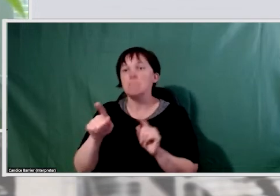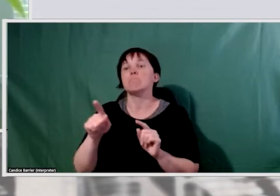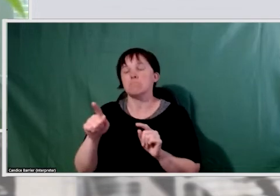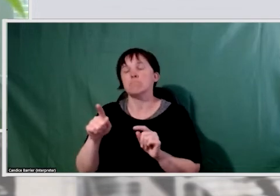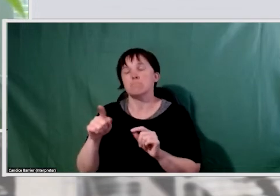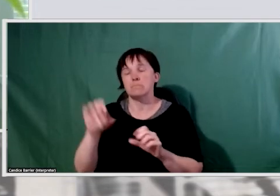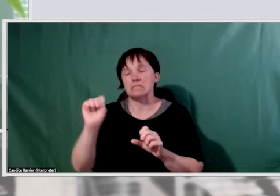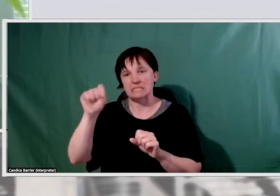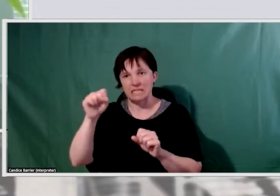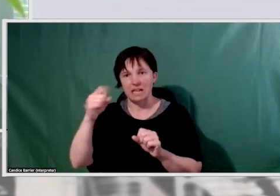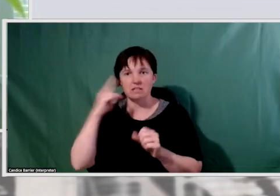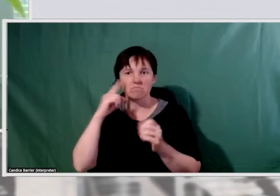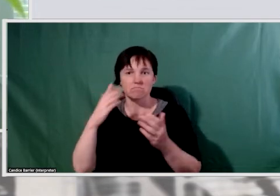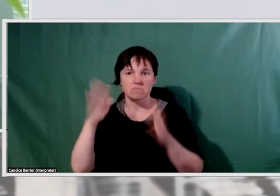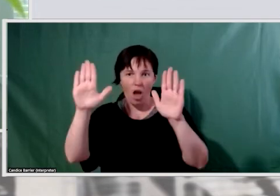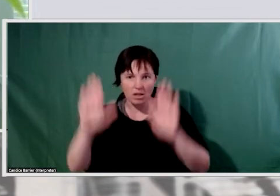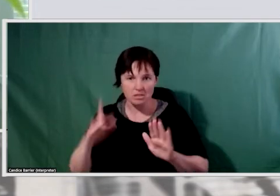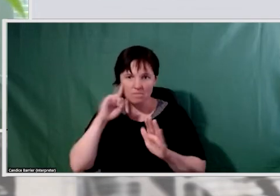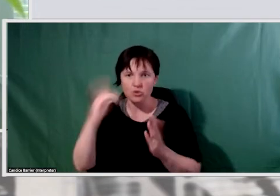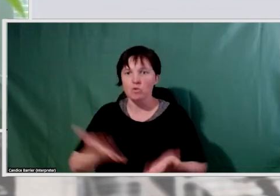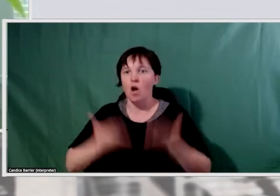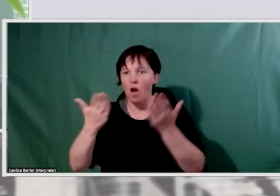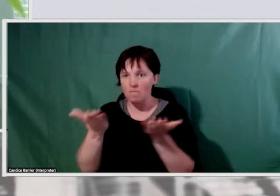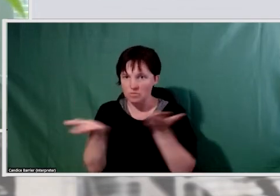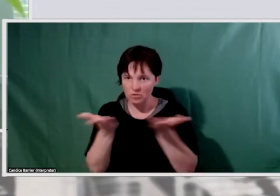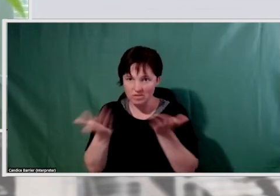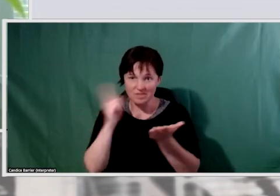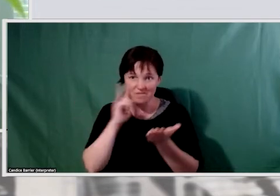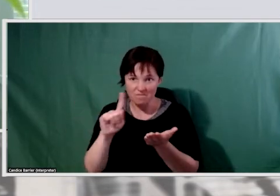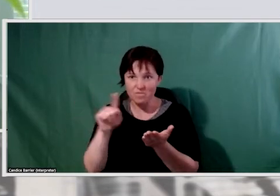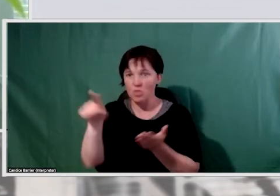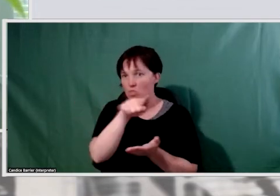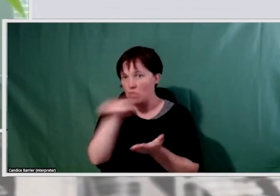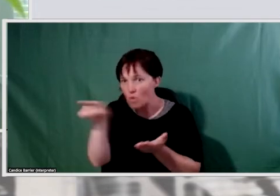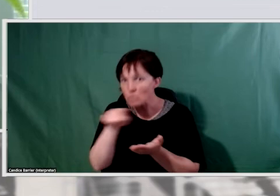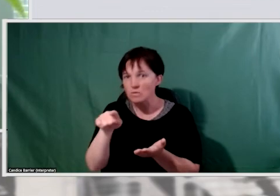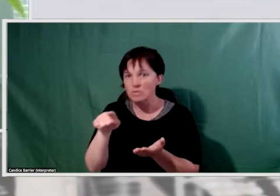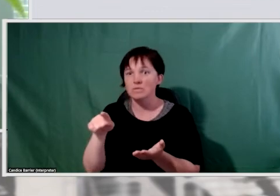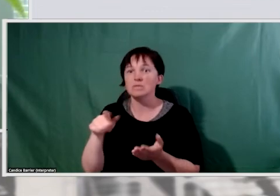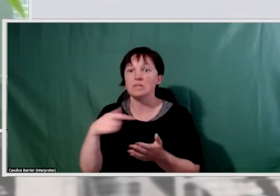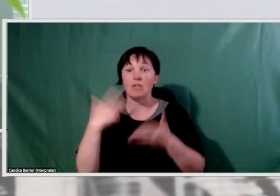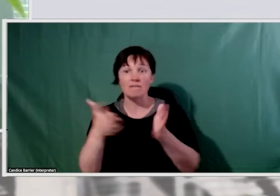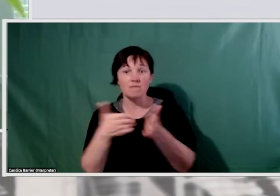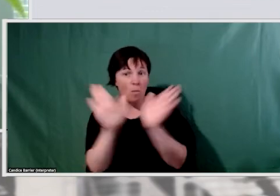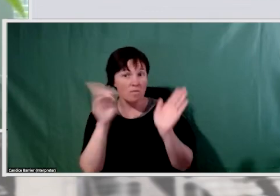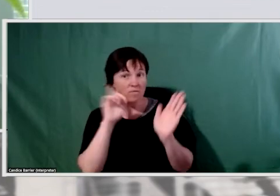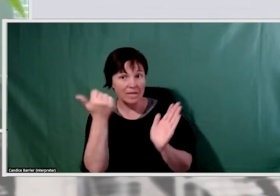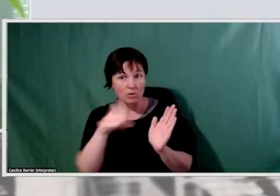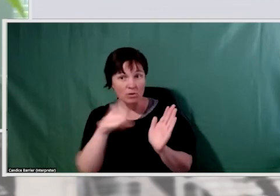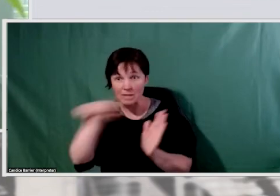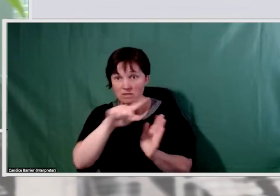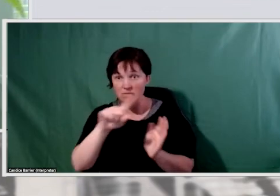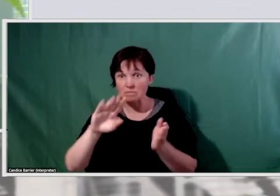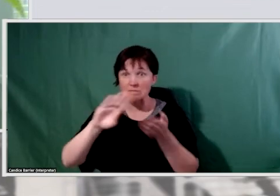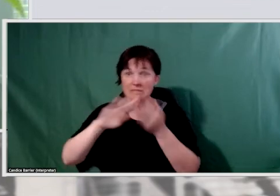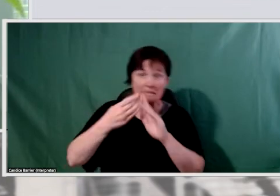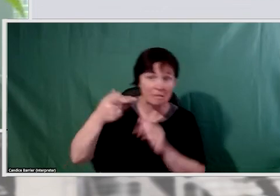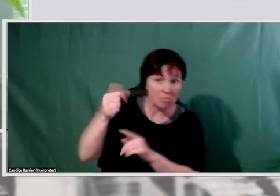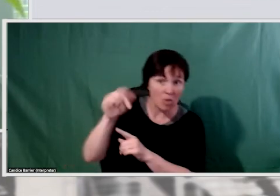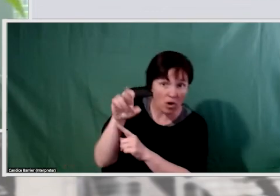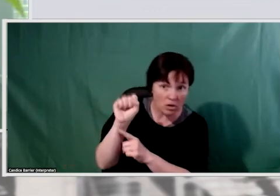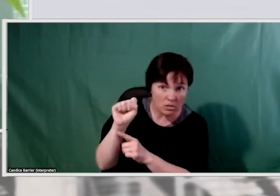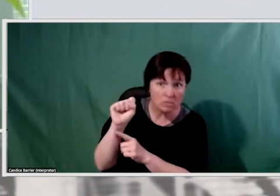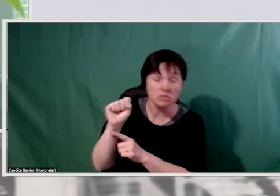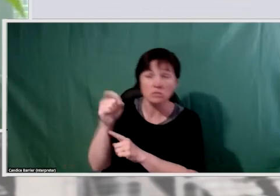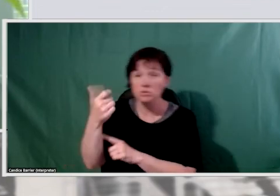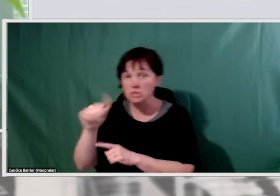sets of services for those service populations in the same space. But I'll leave it open if anybody else from City Parks or maybe Catherine, do you